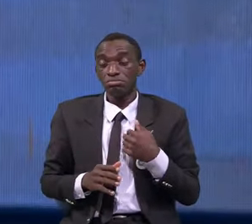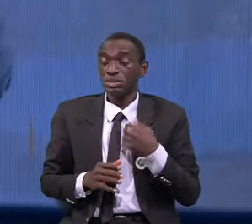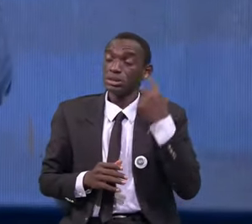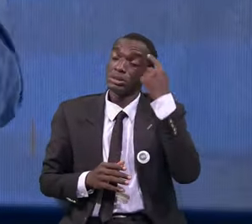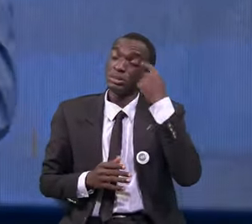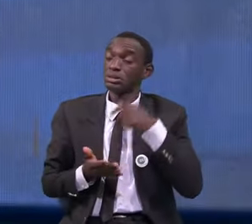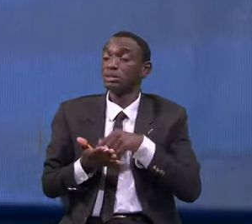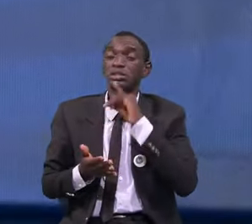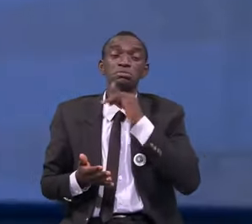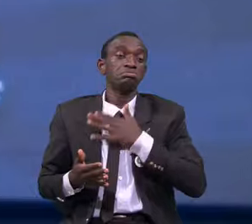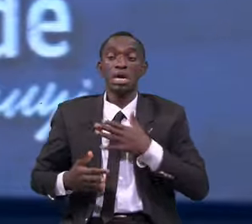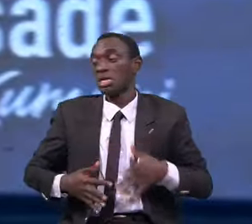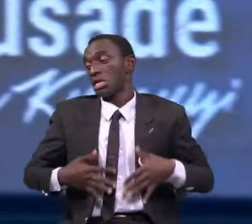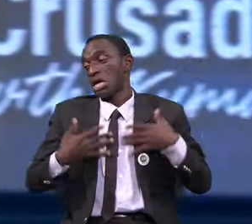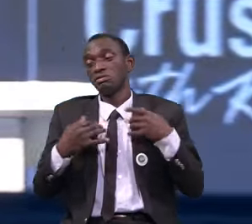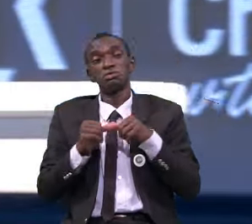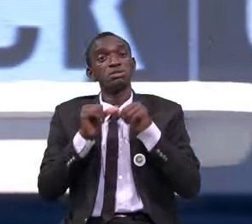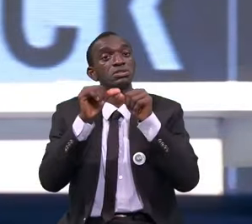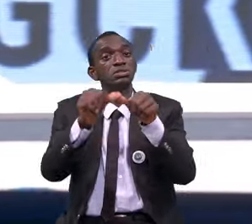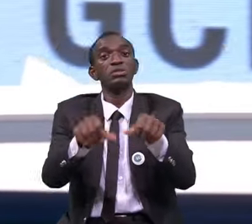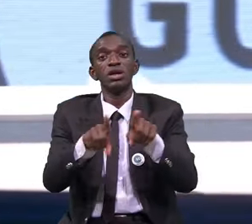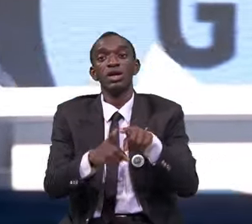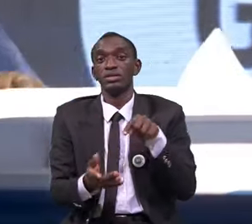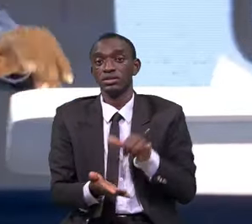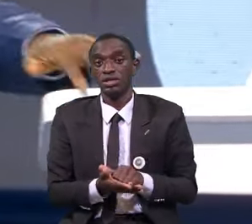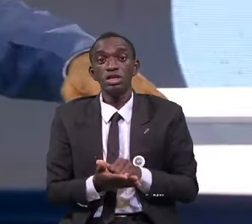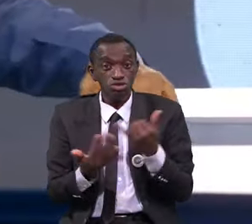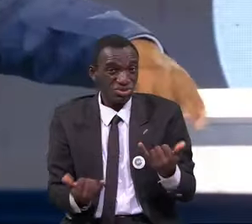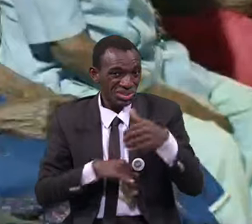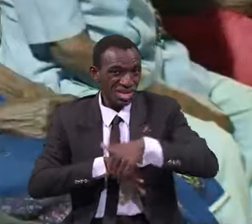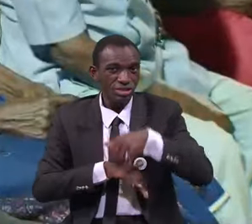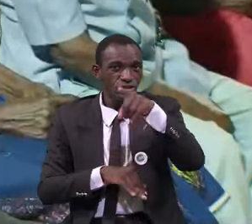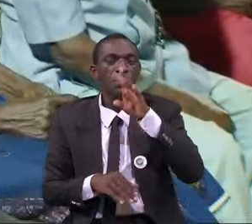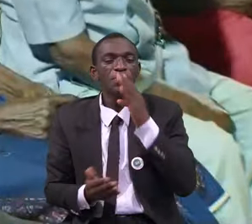and this is all I can be. Tonight, you are lifted up.